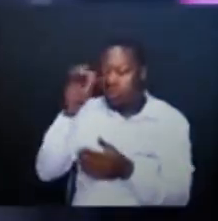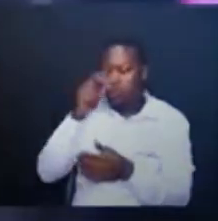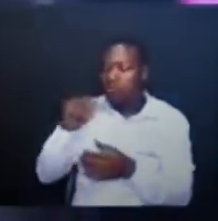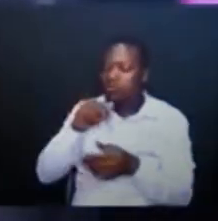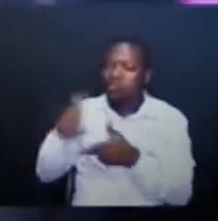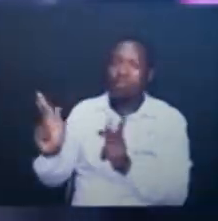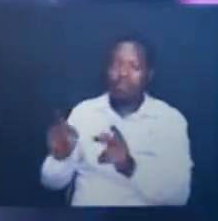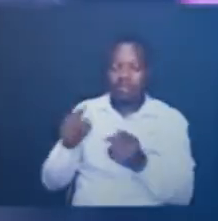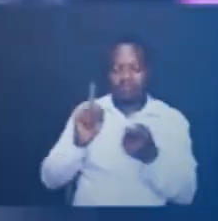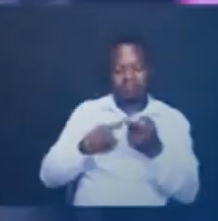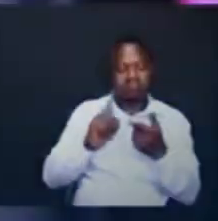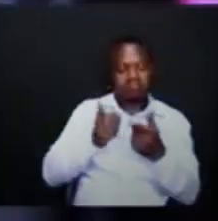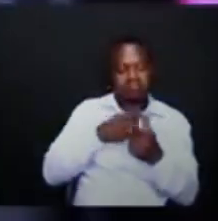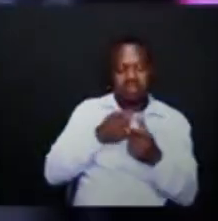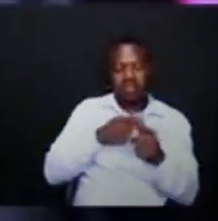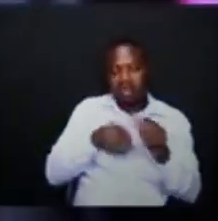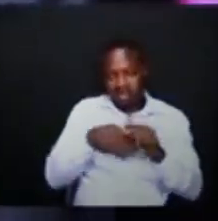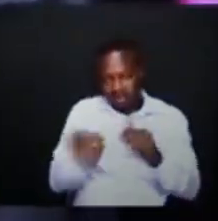Bribery.